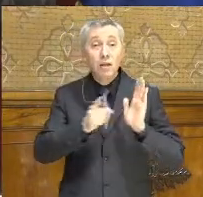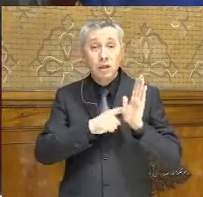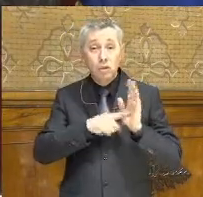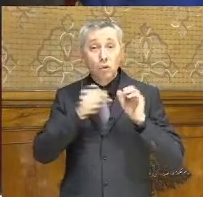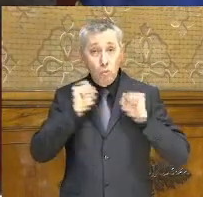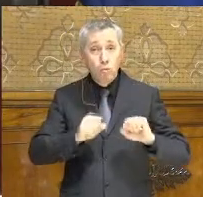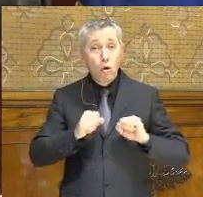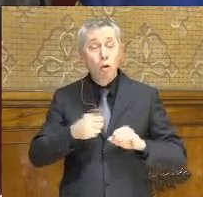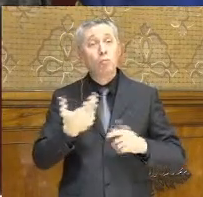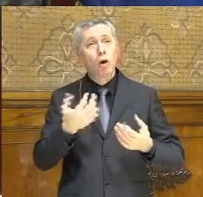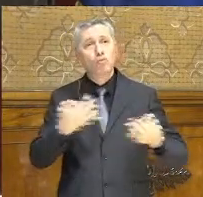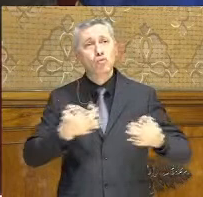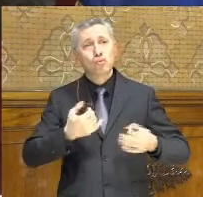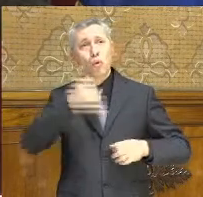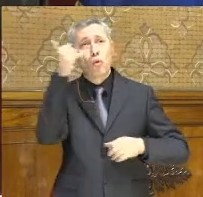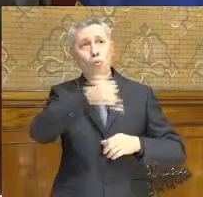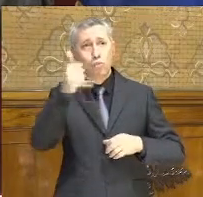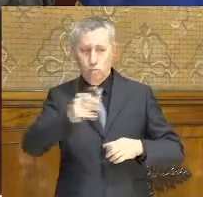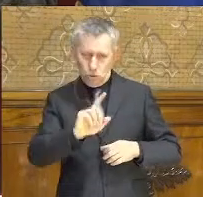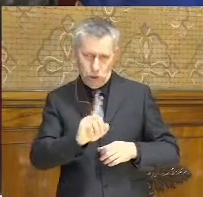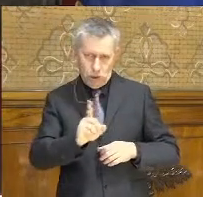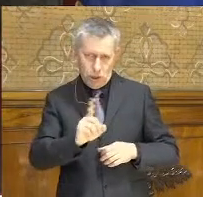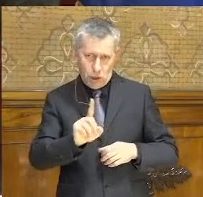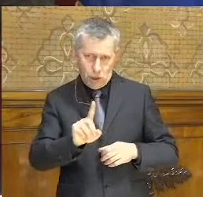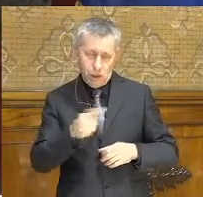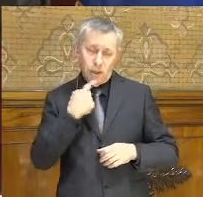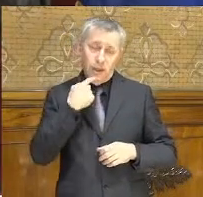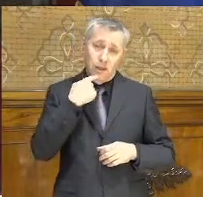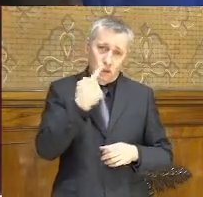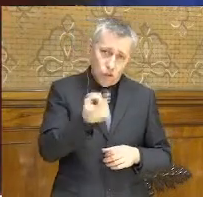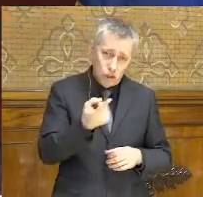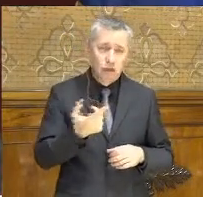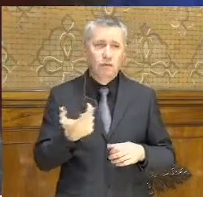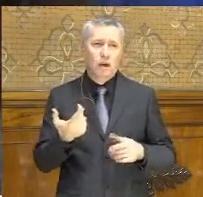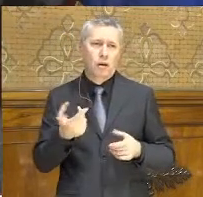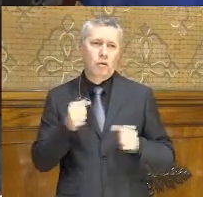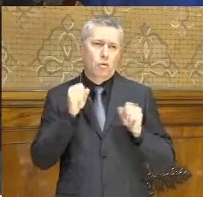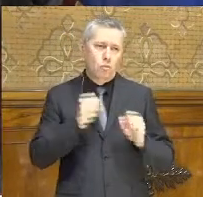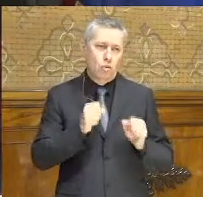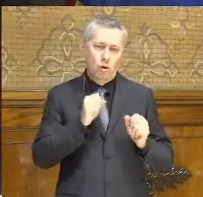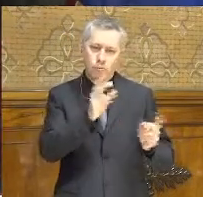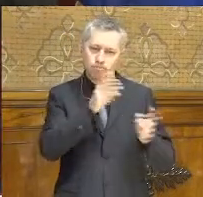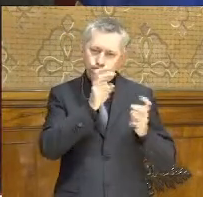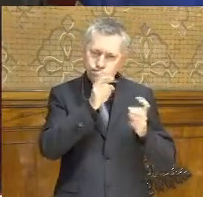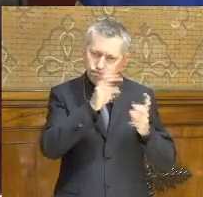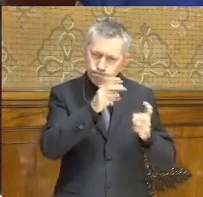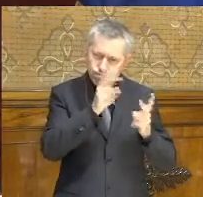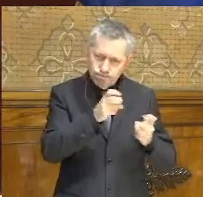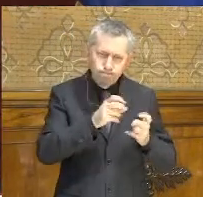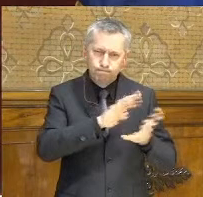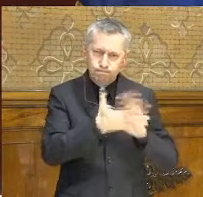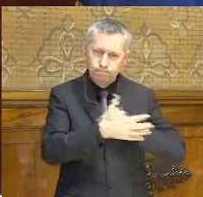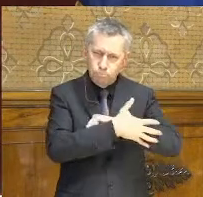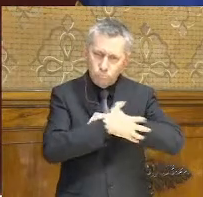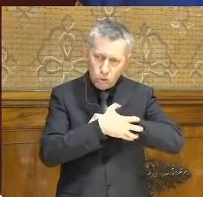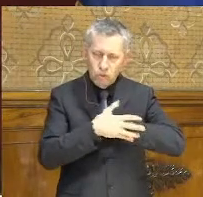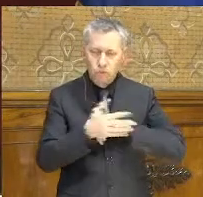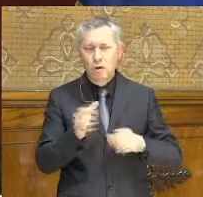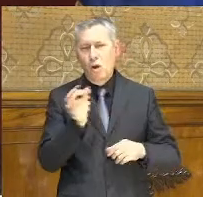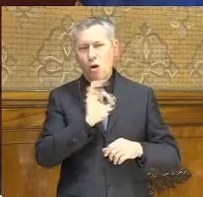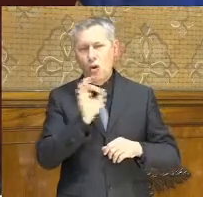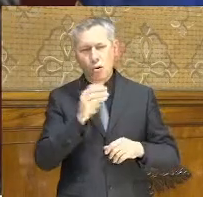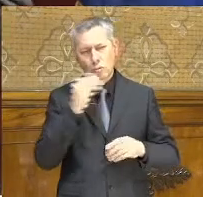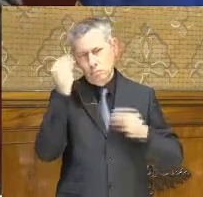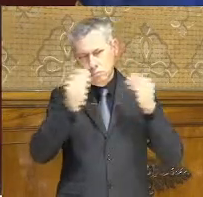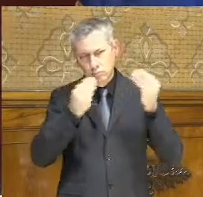right to deprive, the right to impoverish, the lack of equity. He makes that very clear. That when we think of these